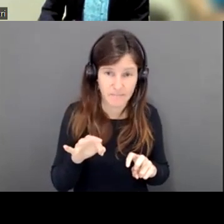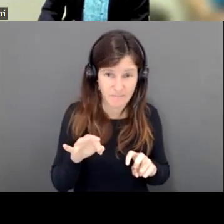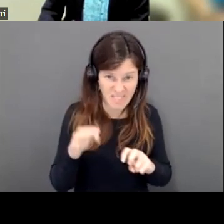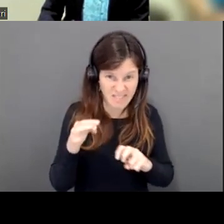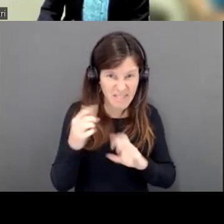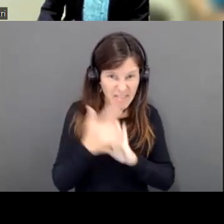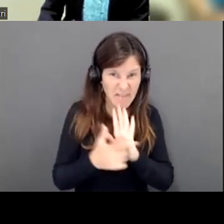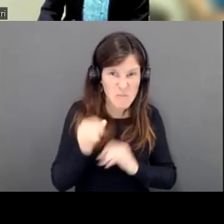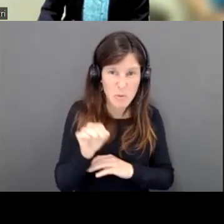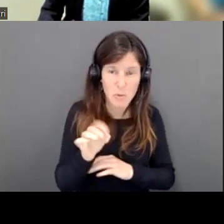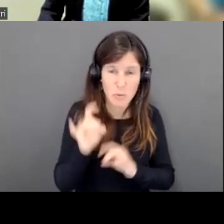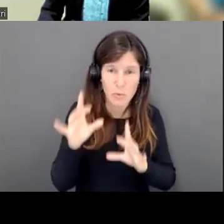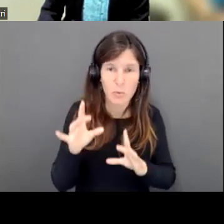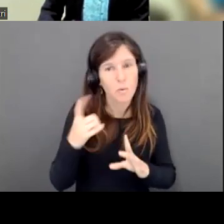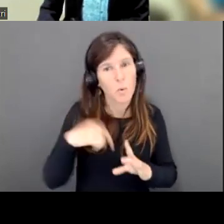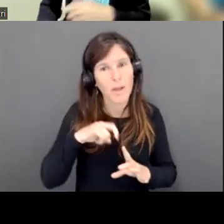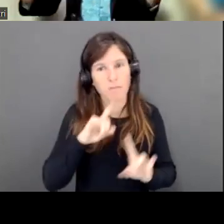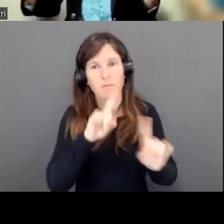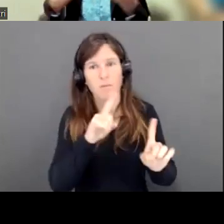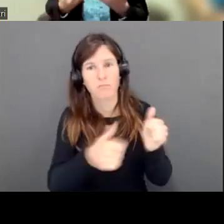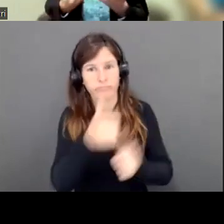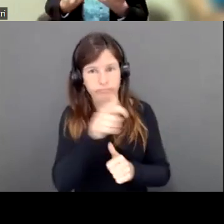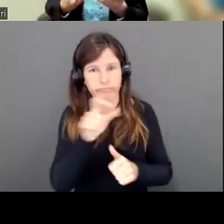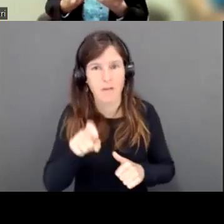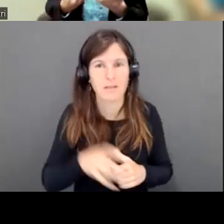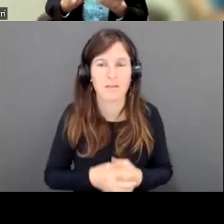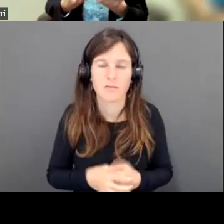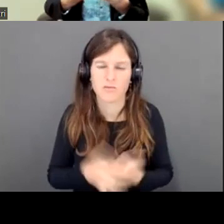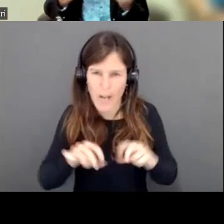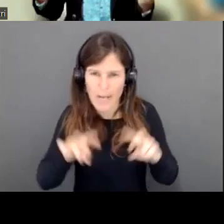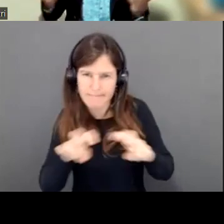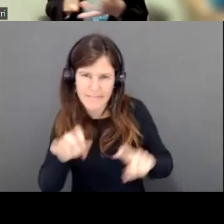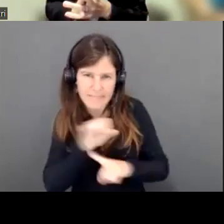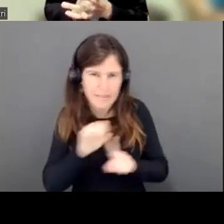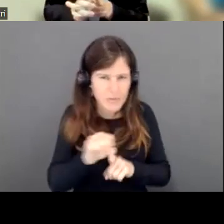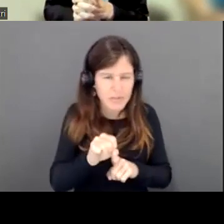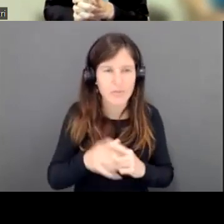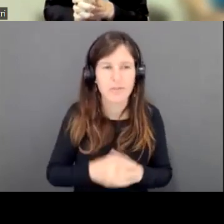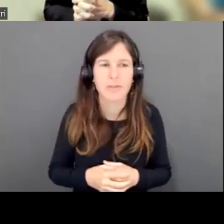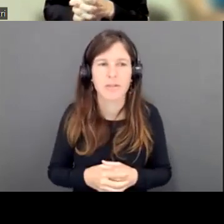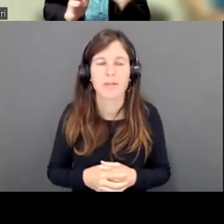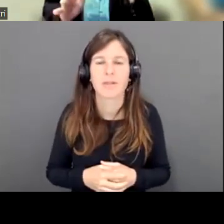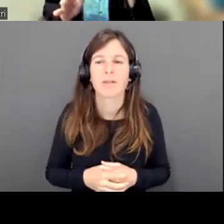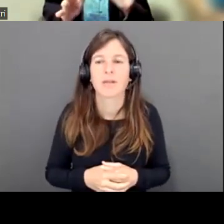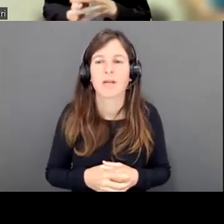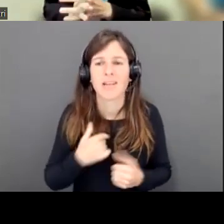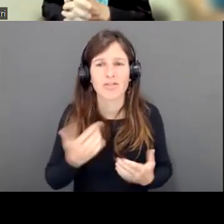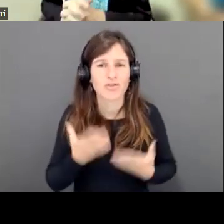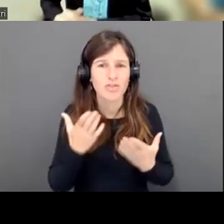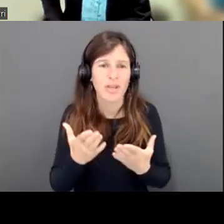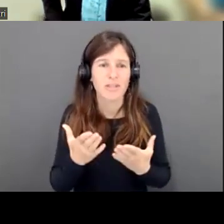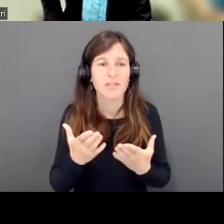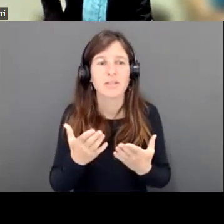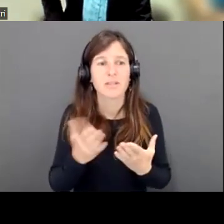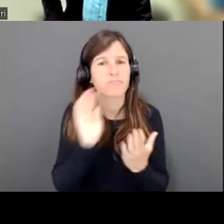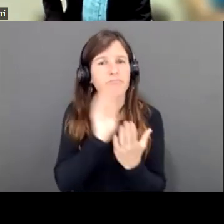report, right? And as we're exploring options to bring values closer together, we suggest writing down on this sheet, and I've only put down a few